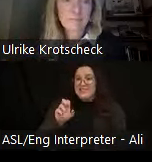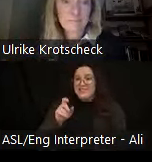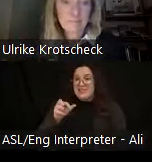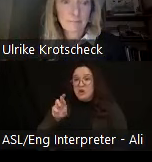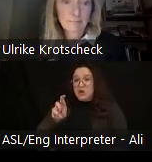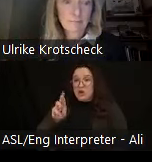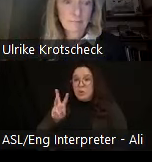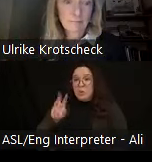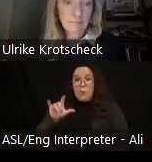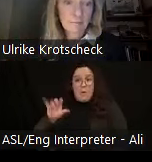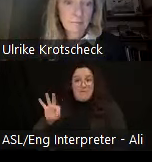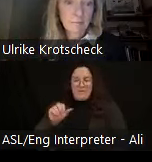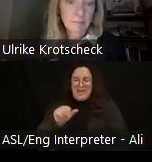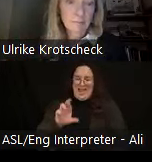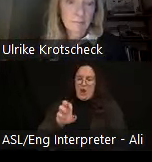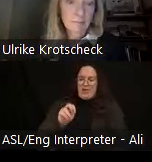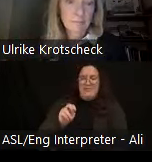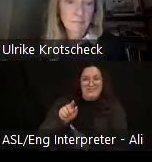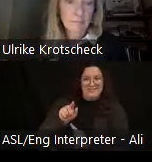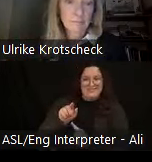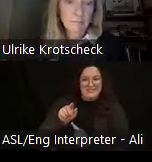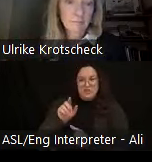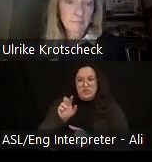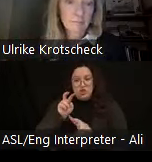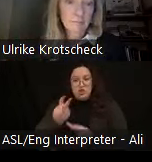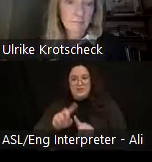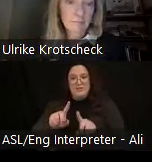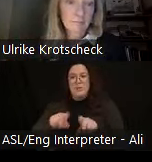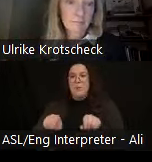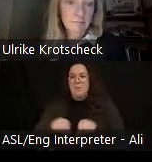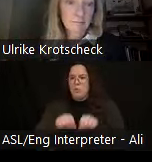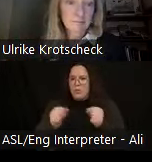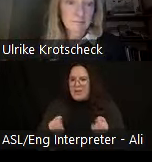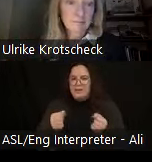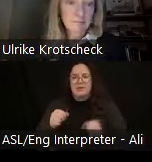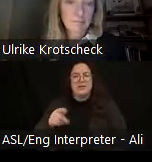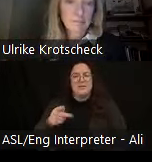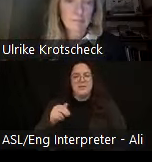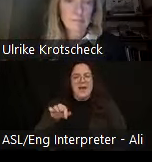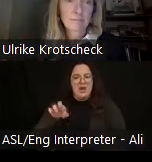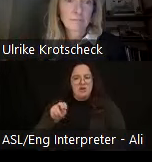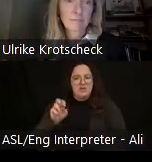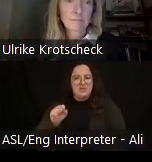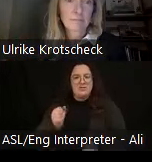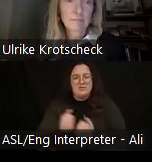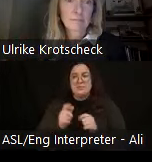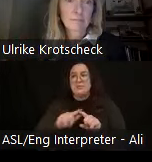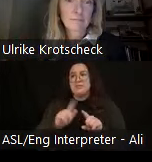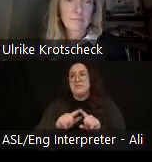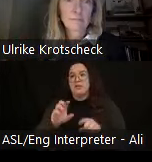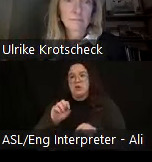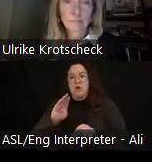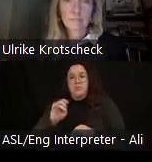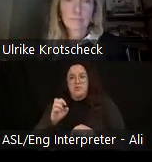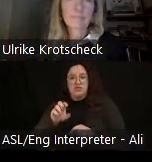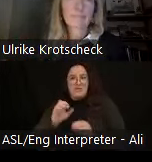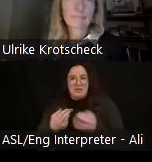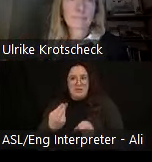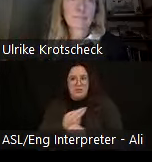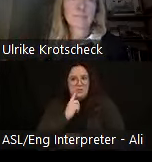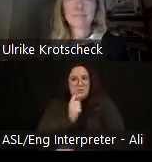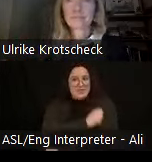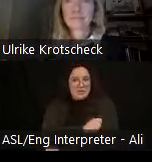he has looked at basically the breakage patterns that you can have with different types of objects that may have been used for tattooing, and